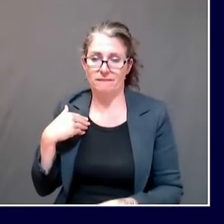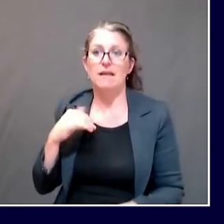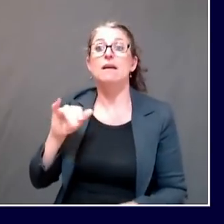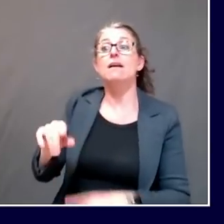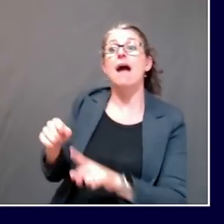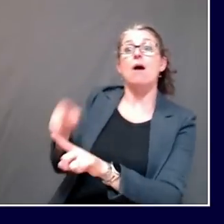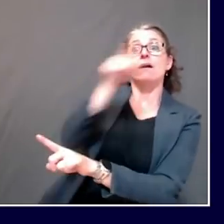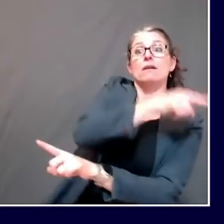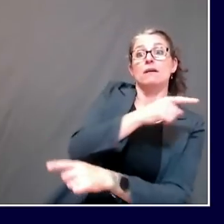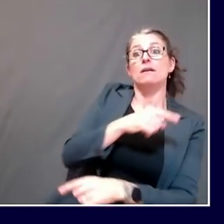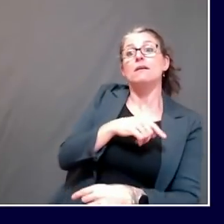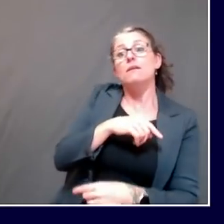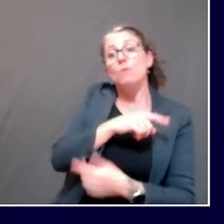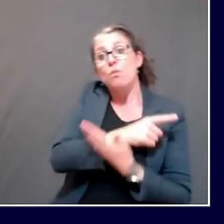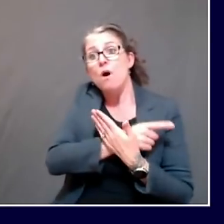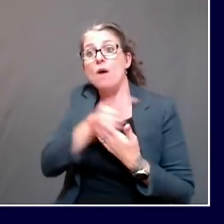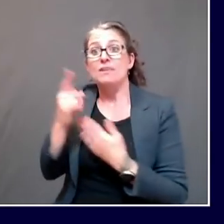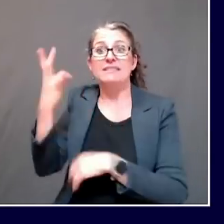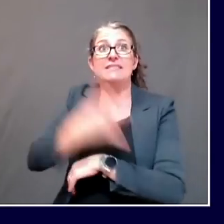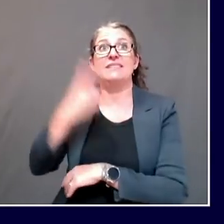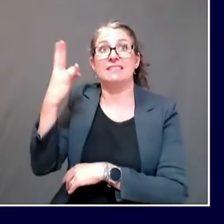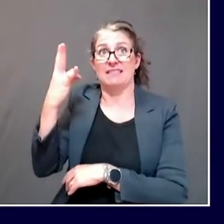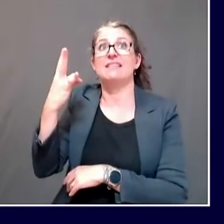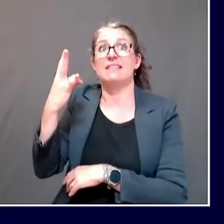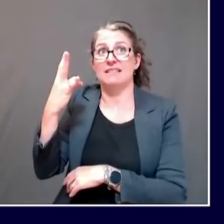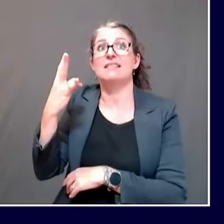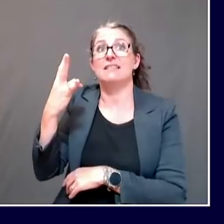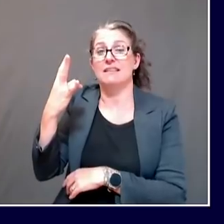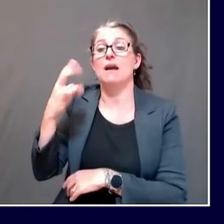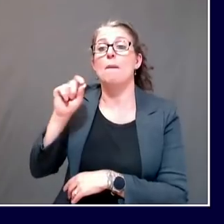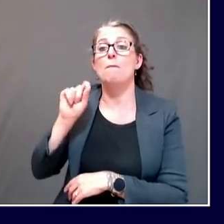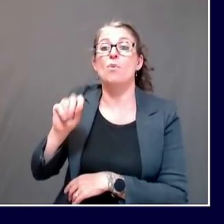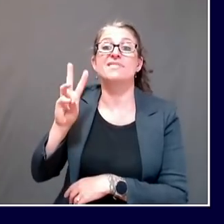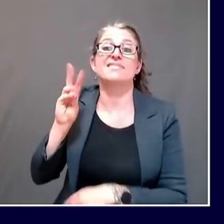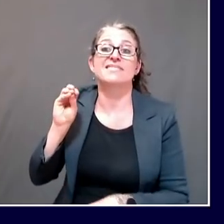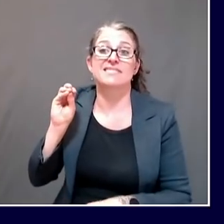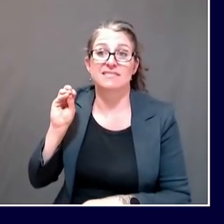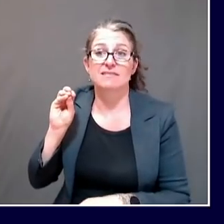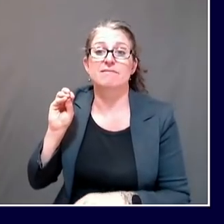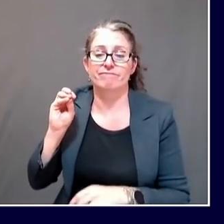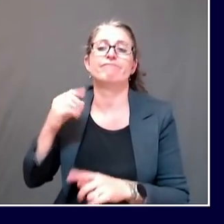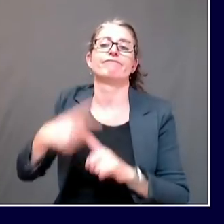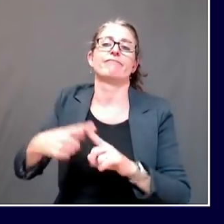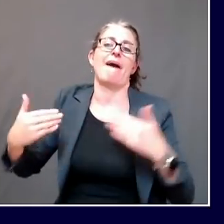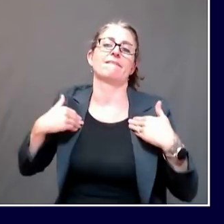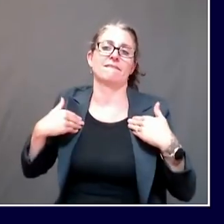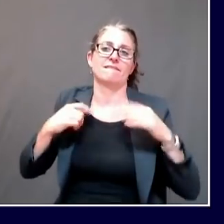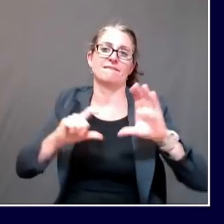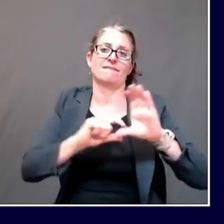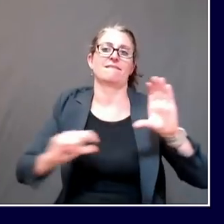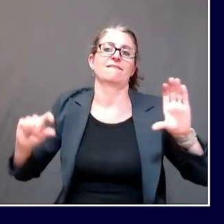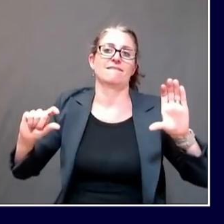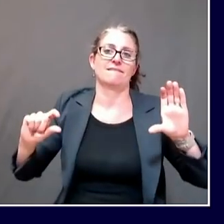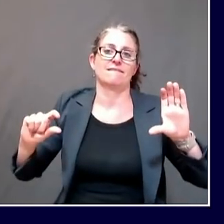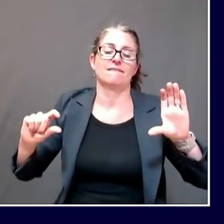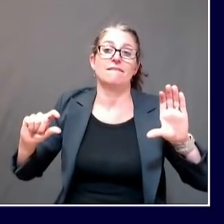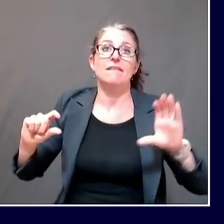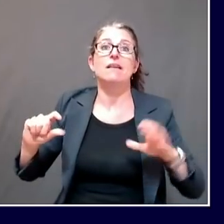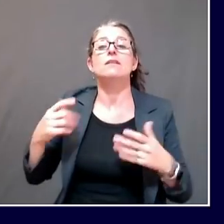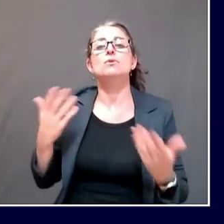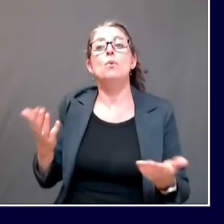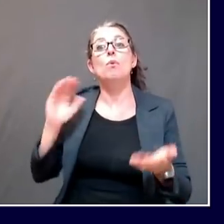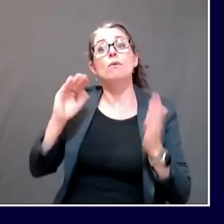rate to now 0.60%. To put that number in a little bit of context, according to the New York